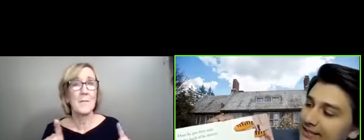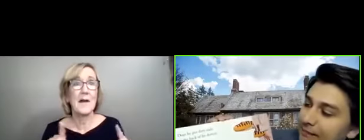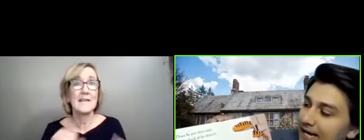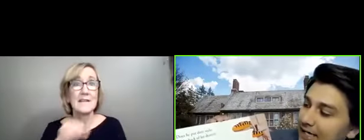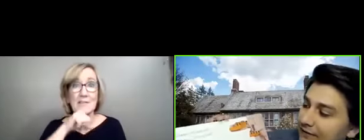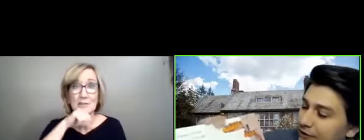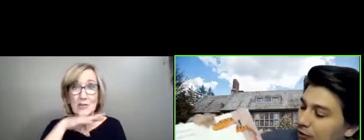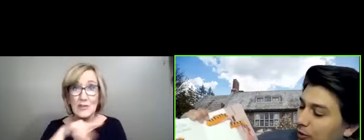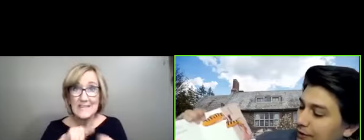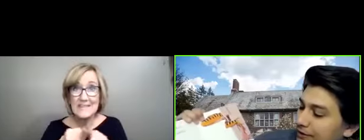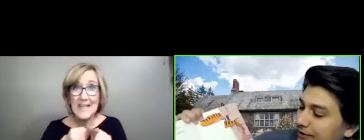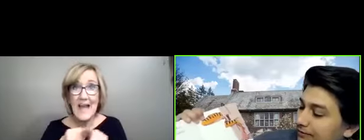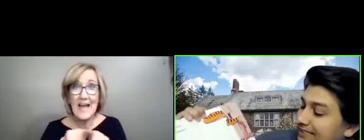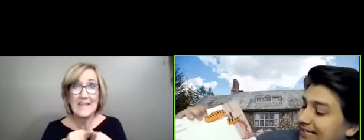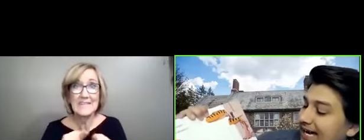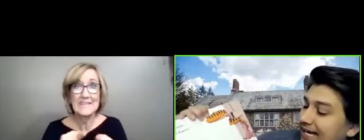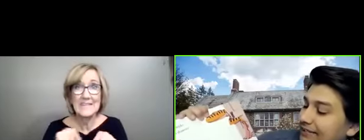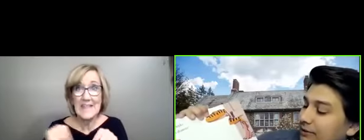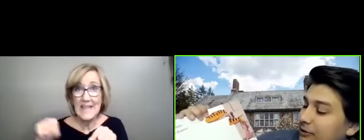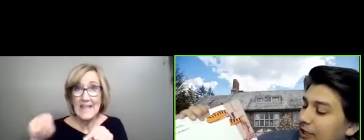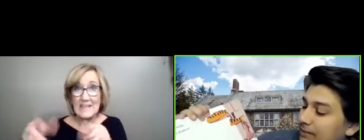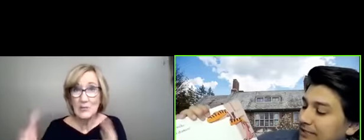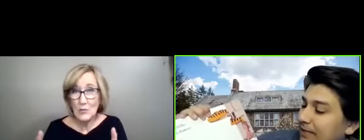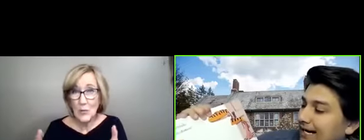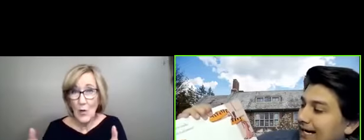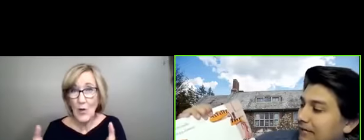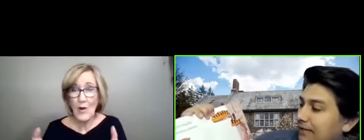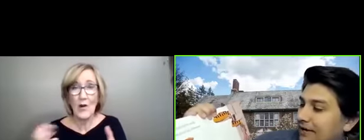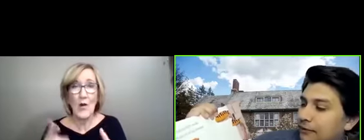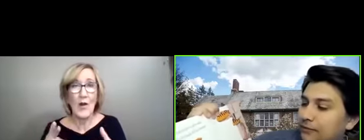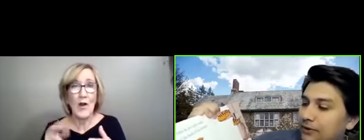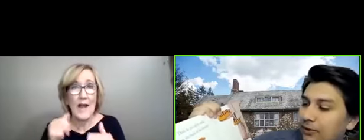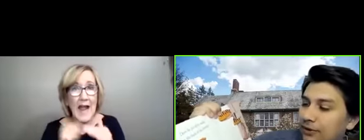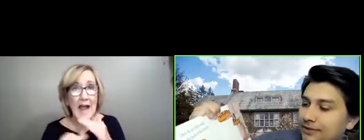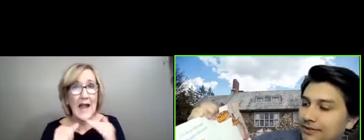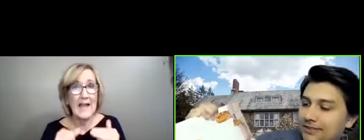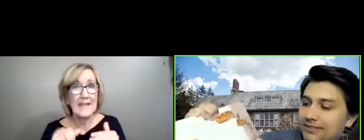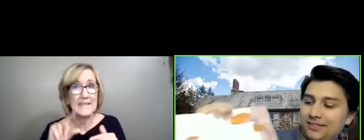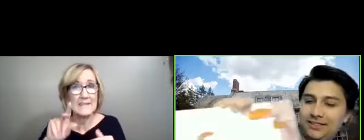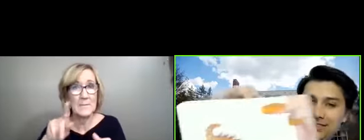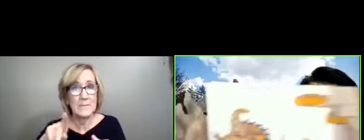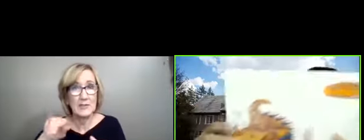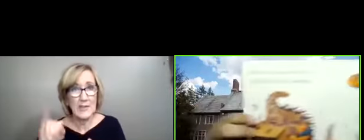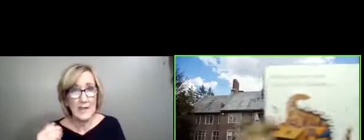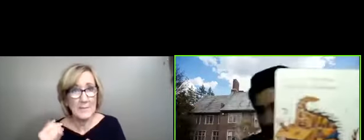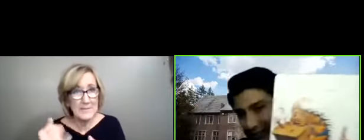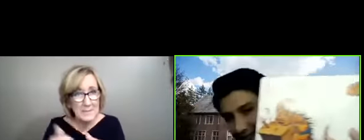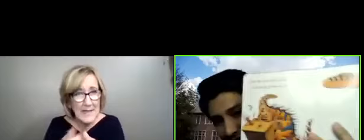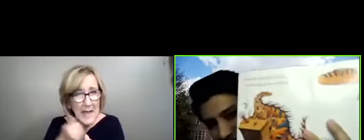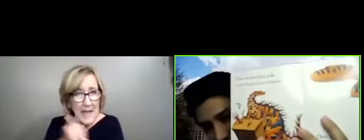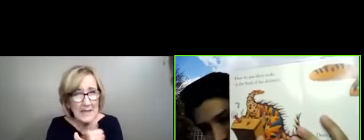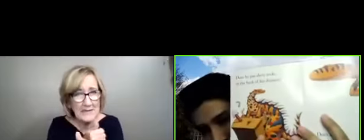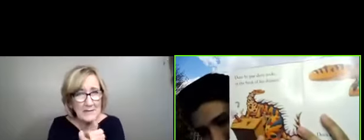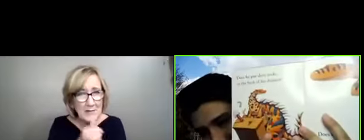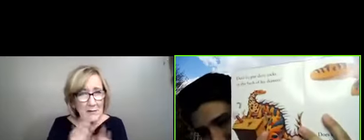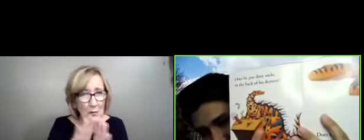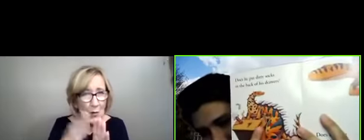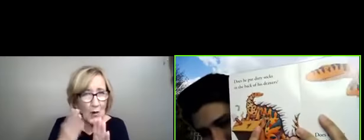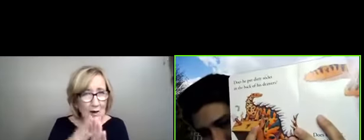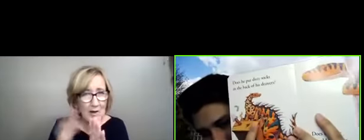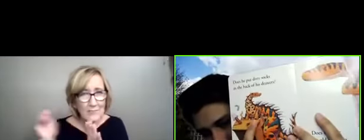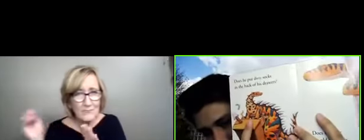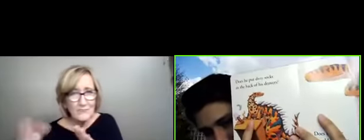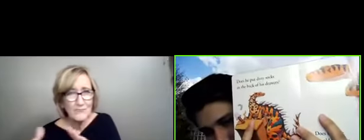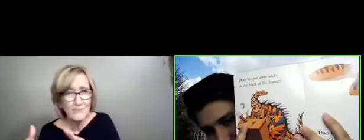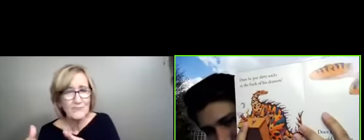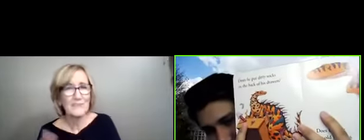socks in the back of his drawers? Does he hide his old jammies behind bathroom doors? You can see, he's